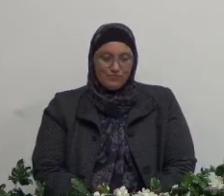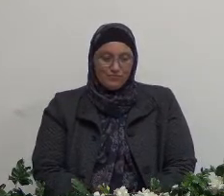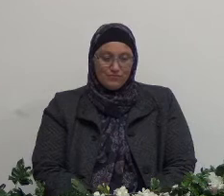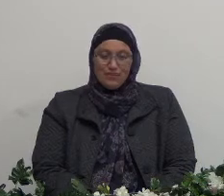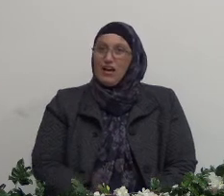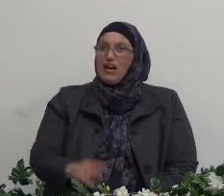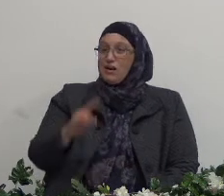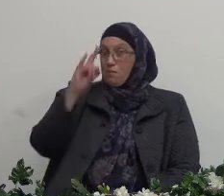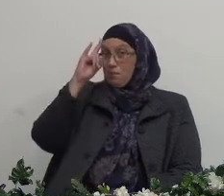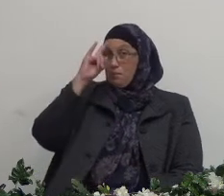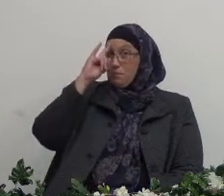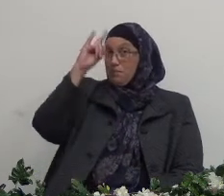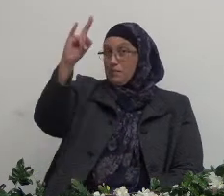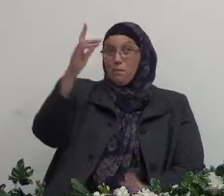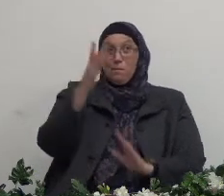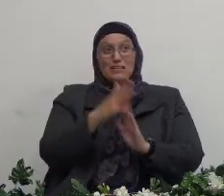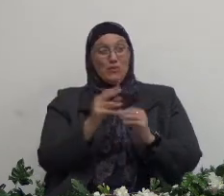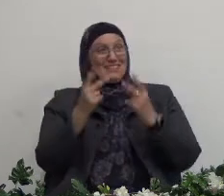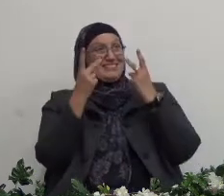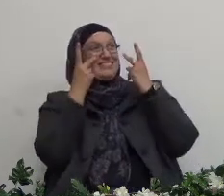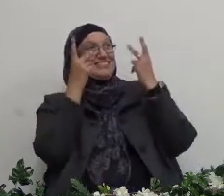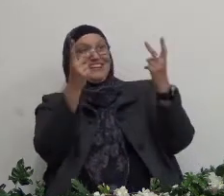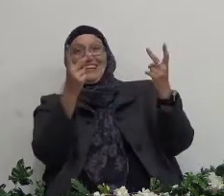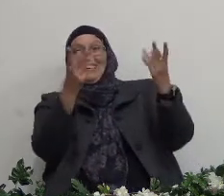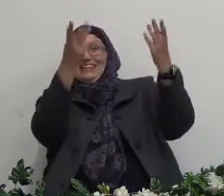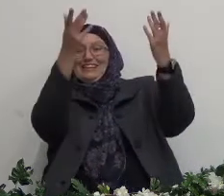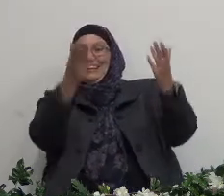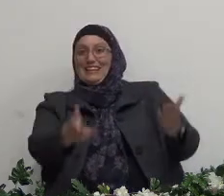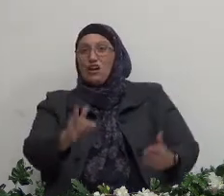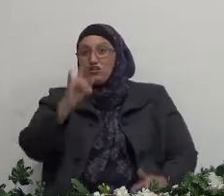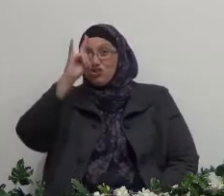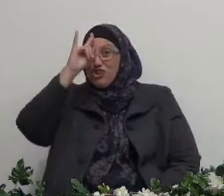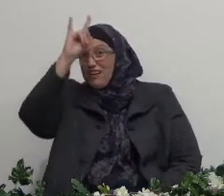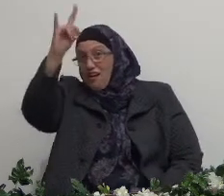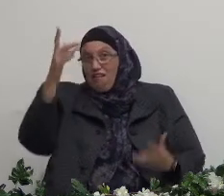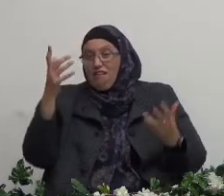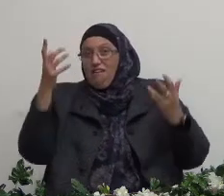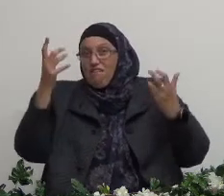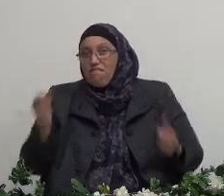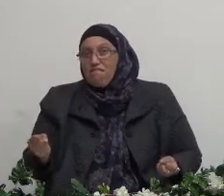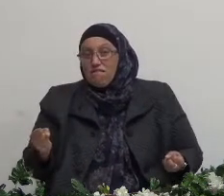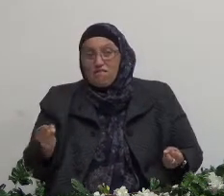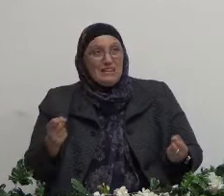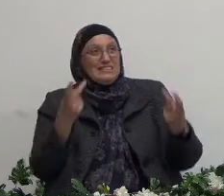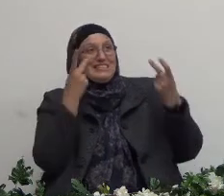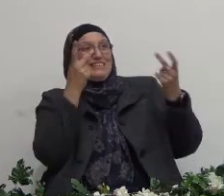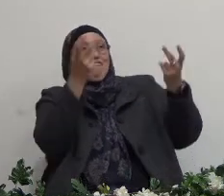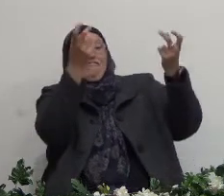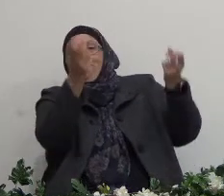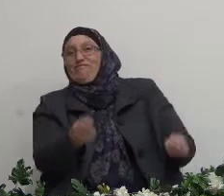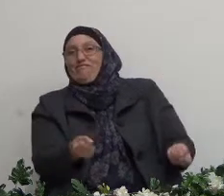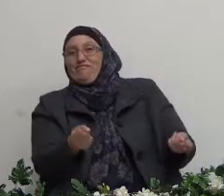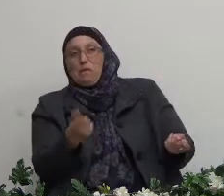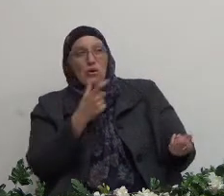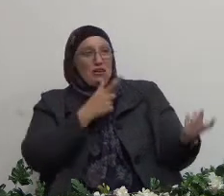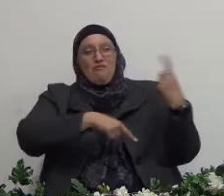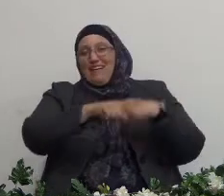manifest, he's out in the open, the shaitan. And sometimes someone might ask, because it's